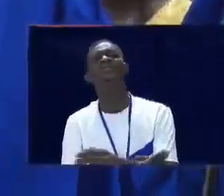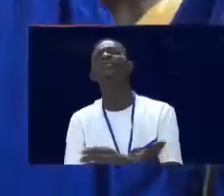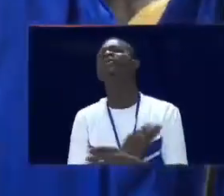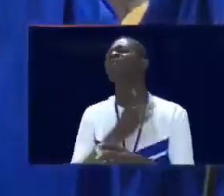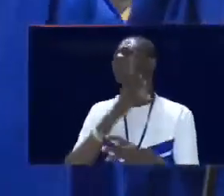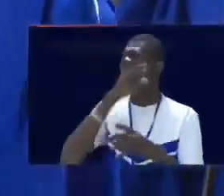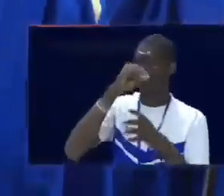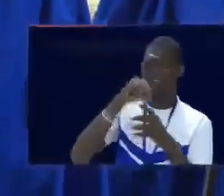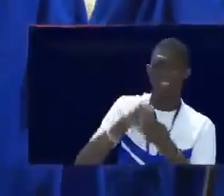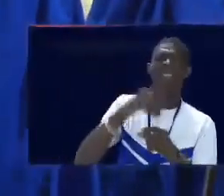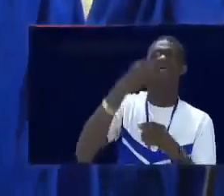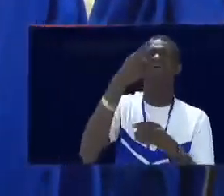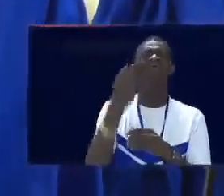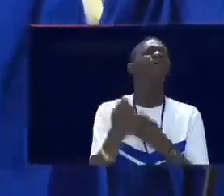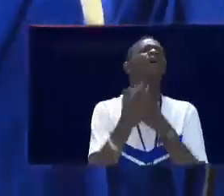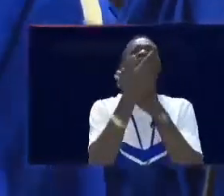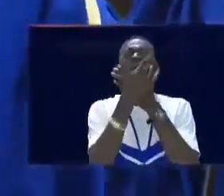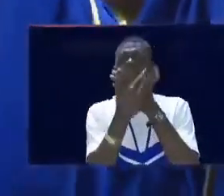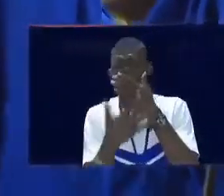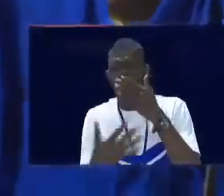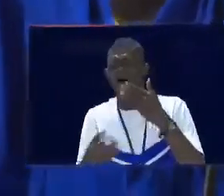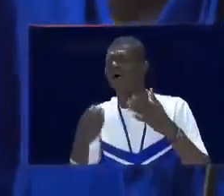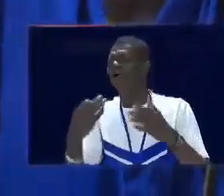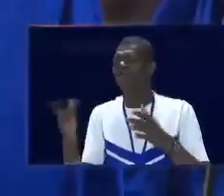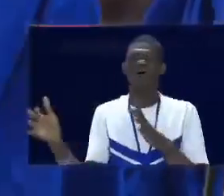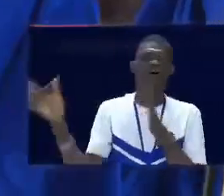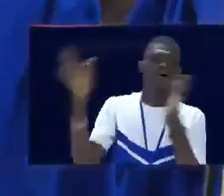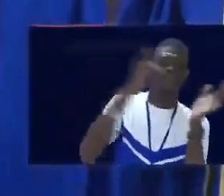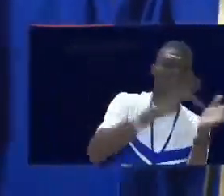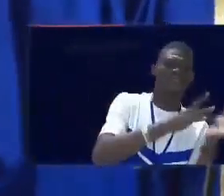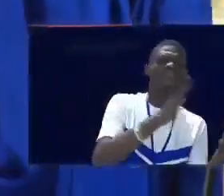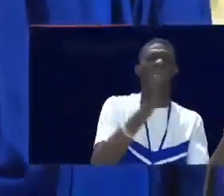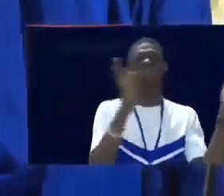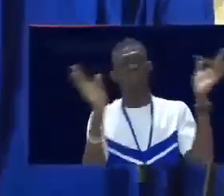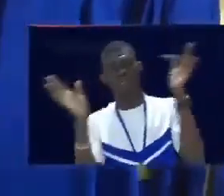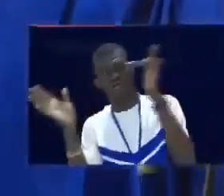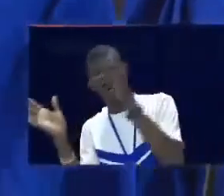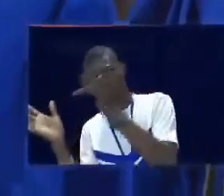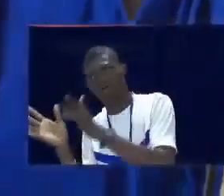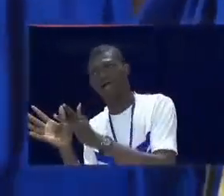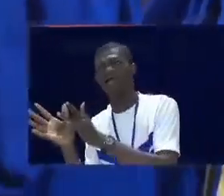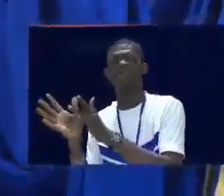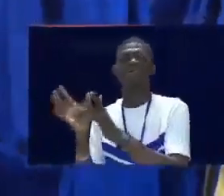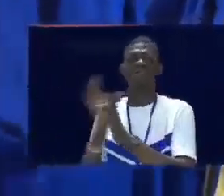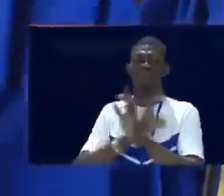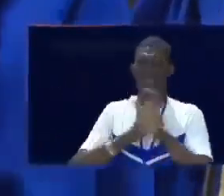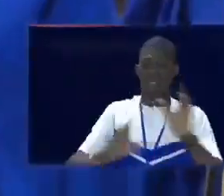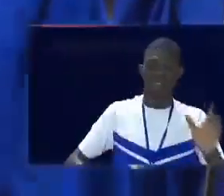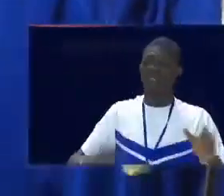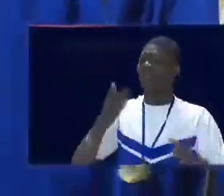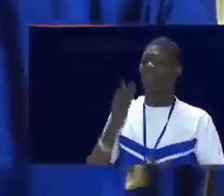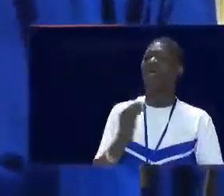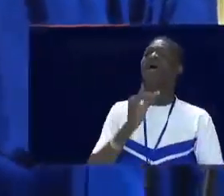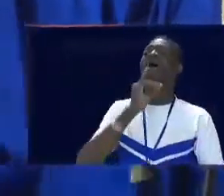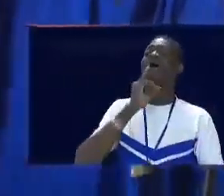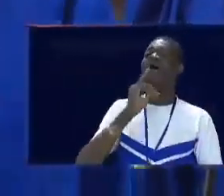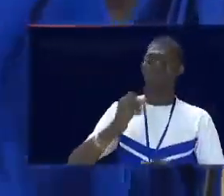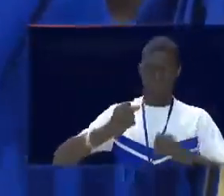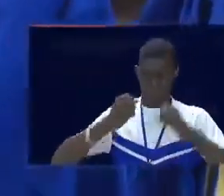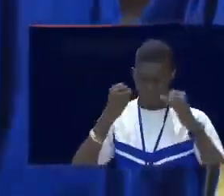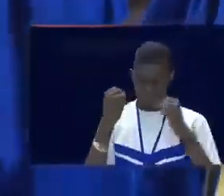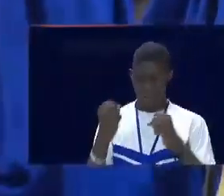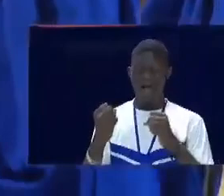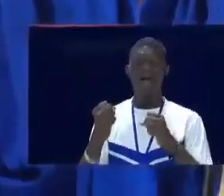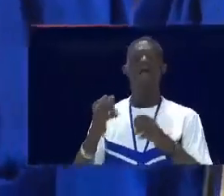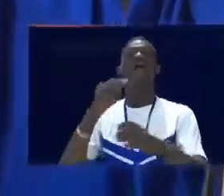mighty in the blood of Jesus Christ. There